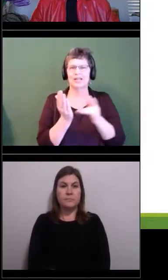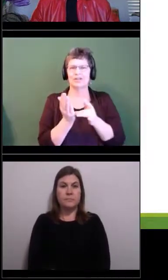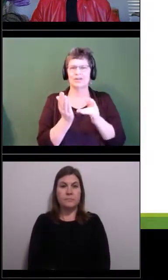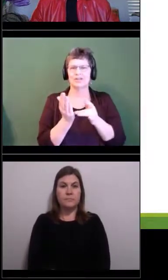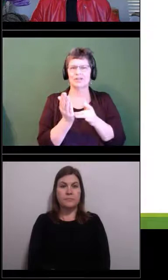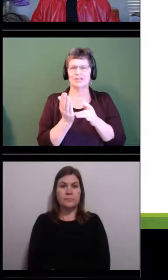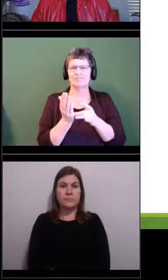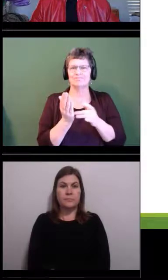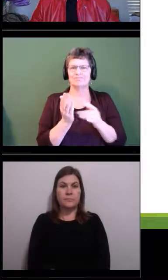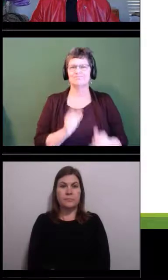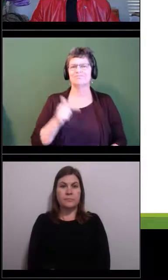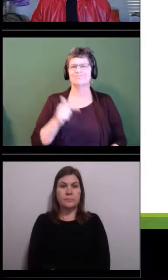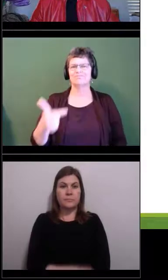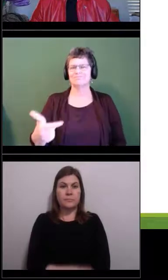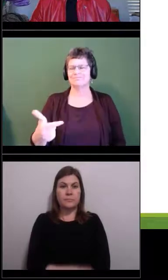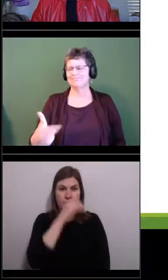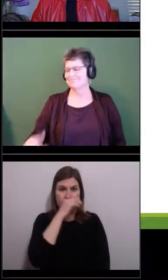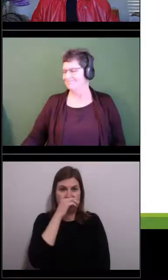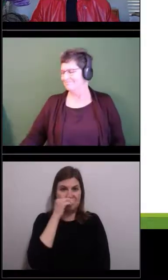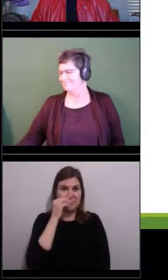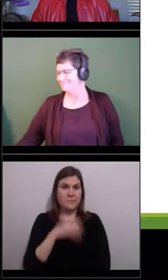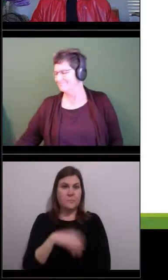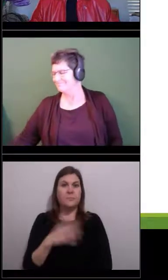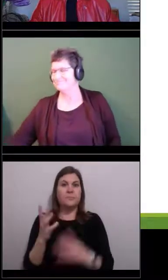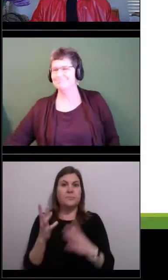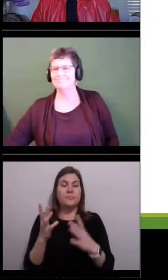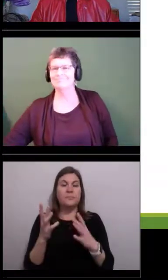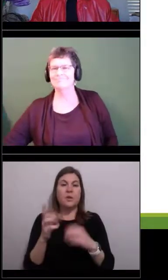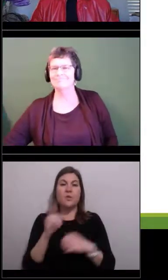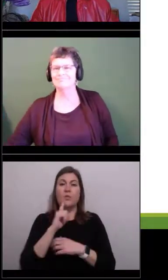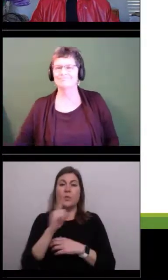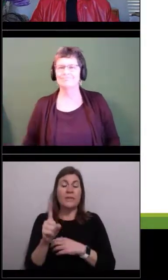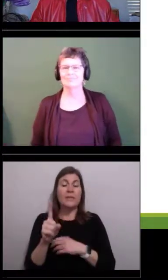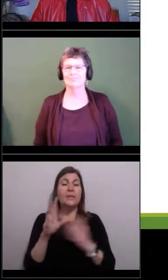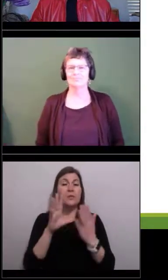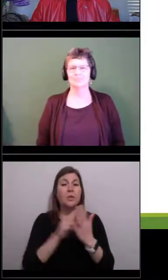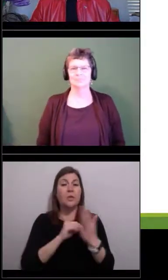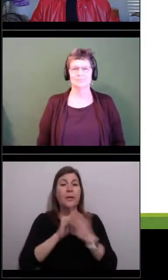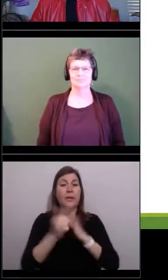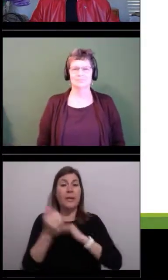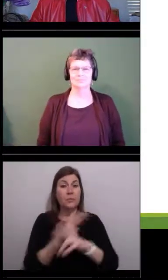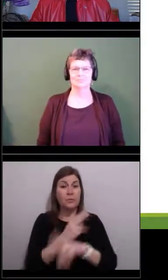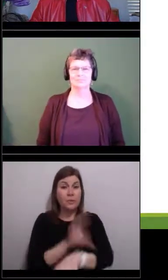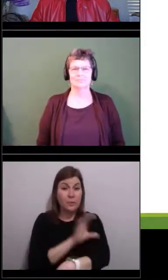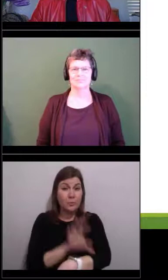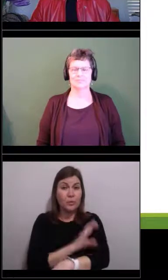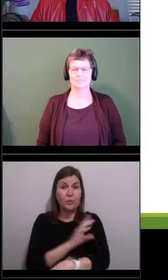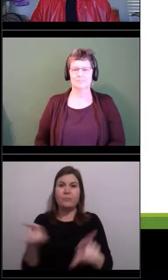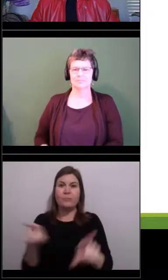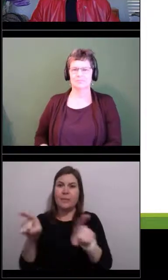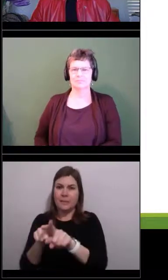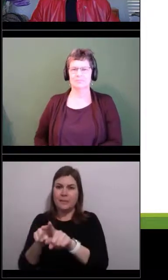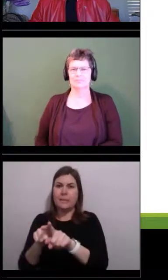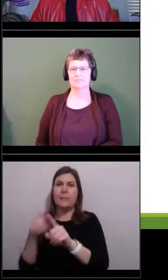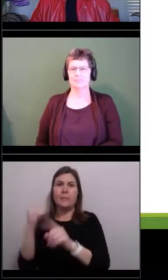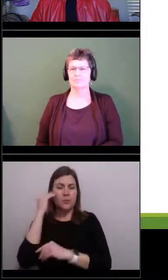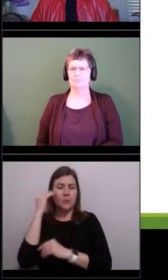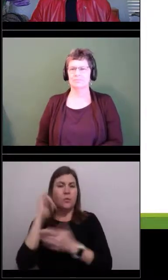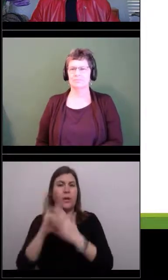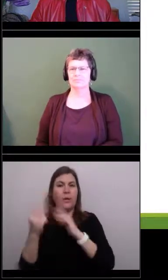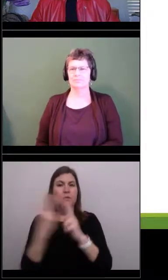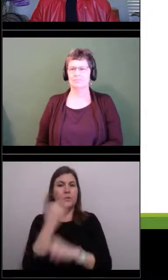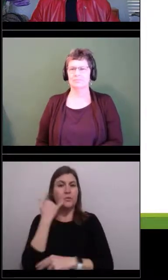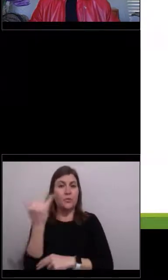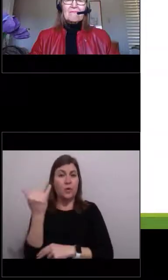same, it's as important as using a telephone these days. And if you can't afford the technology, it's available in the libraries